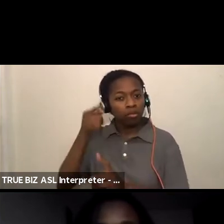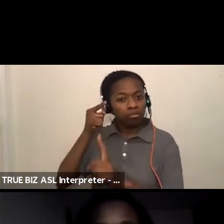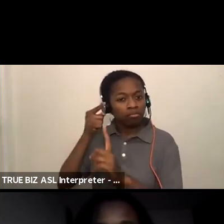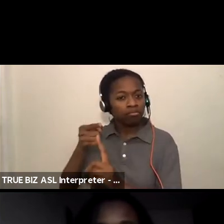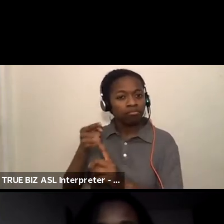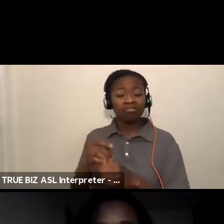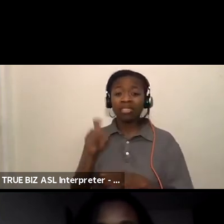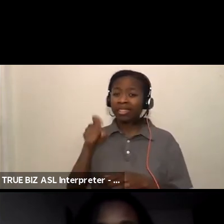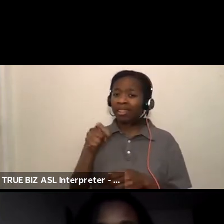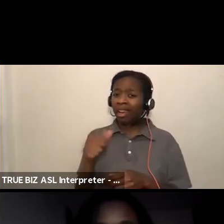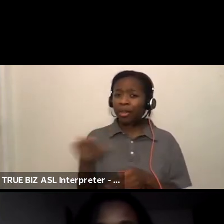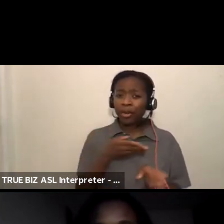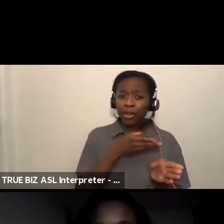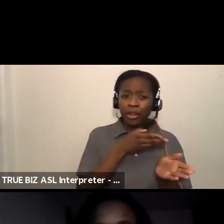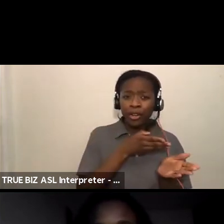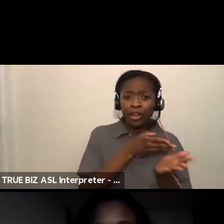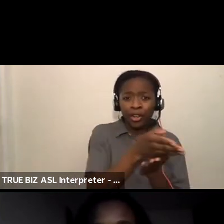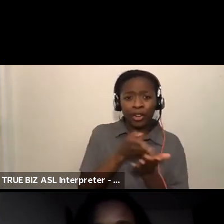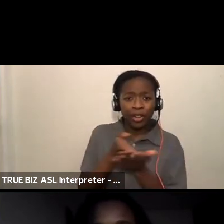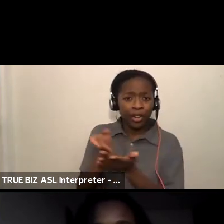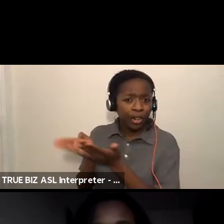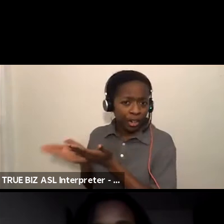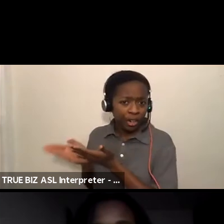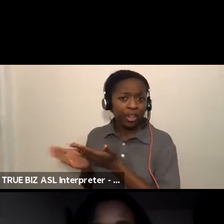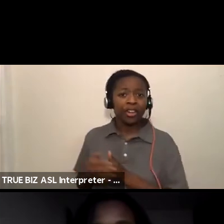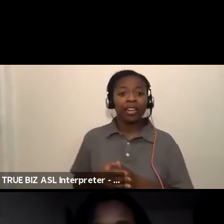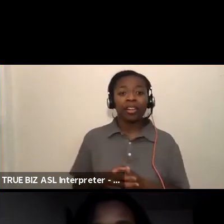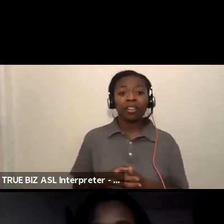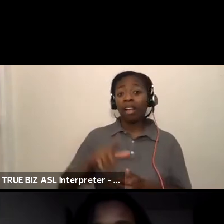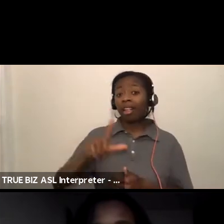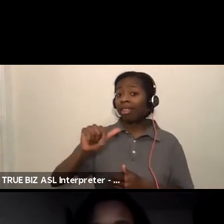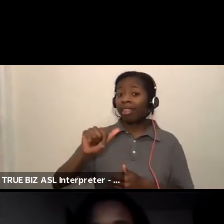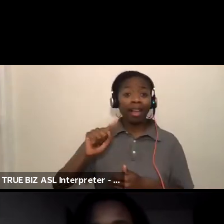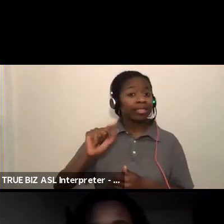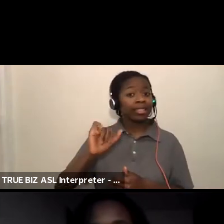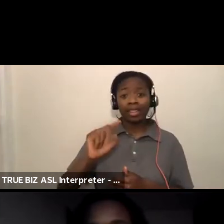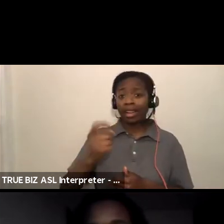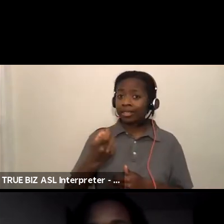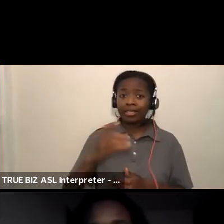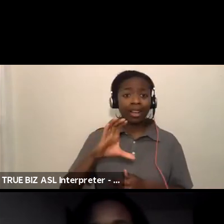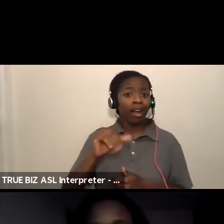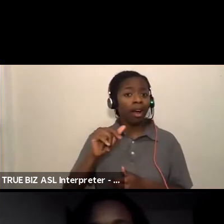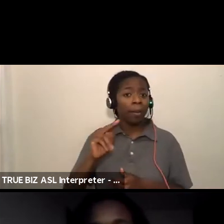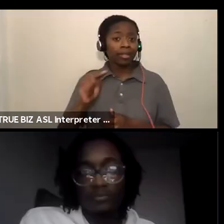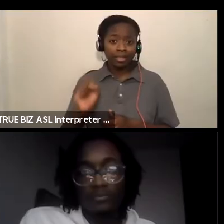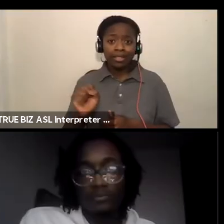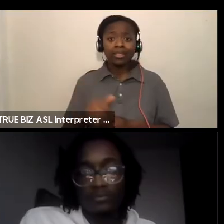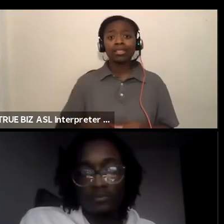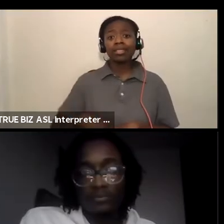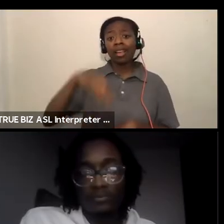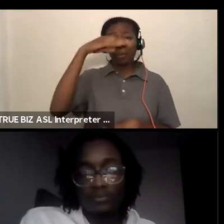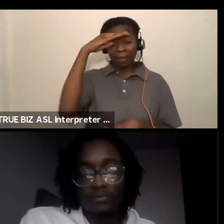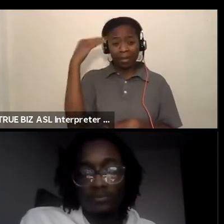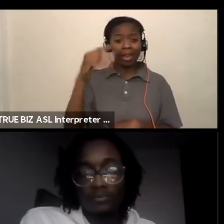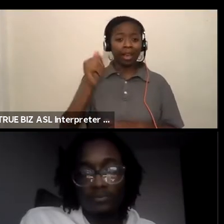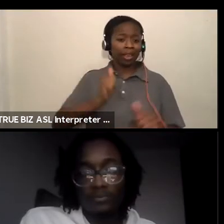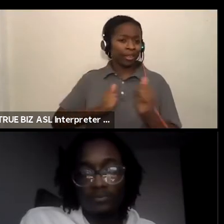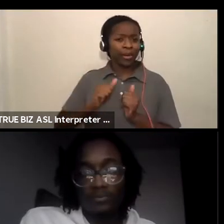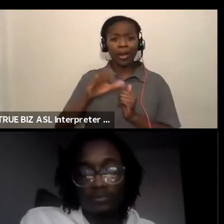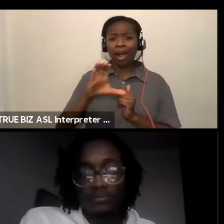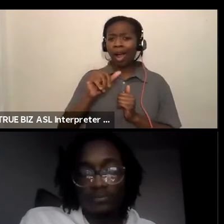Alternate Roots, Network of Ensemble Theaters, Latinx Commons, Black Theater Commons, you know, National Performance Network. These are